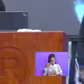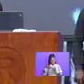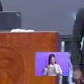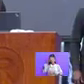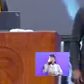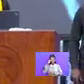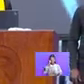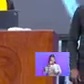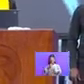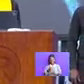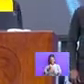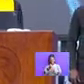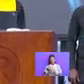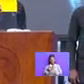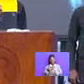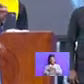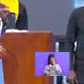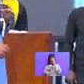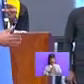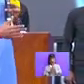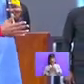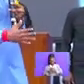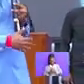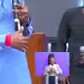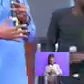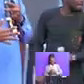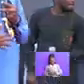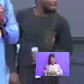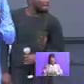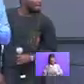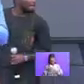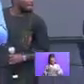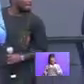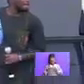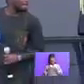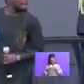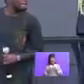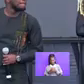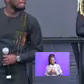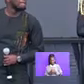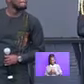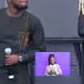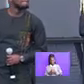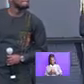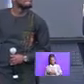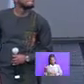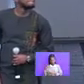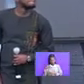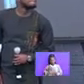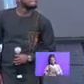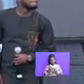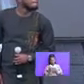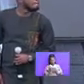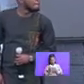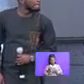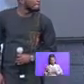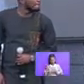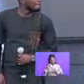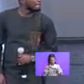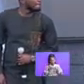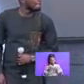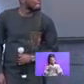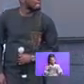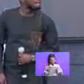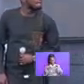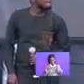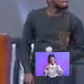God is doing I want to be obedient to what God please come a little bit closer because they are coming very massive come a bit closer come a bit